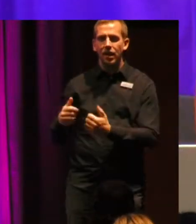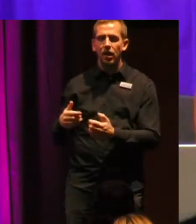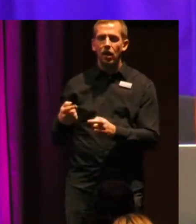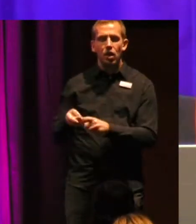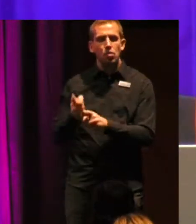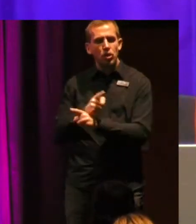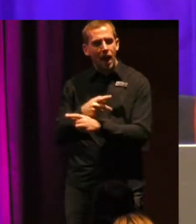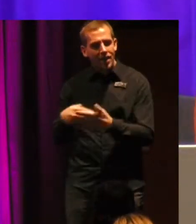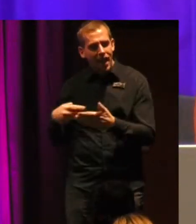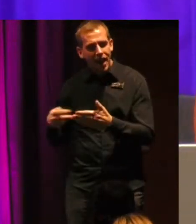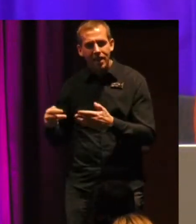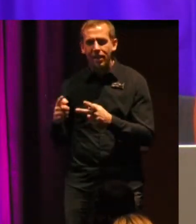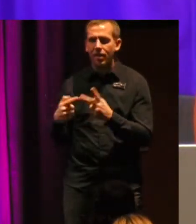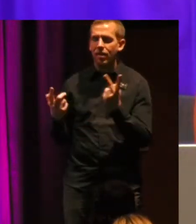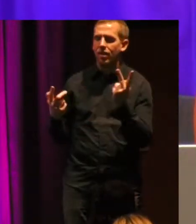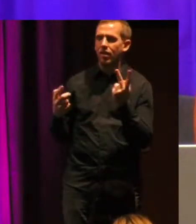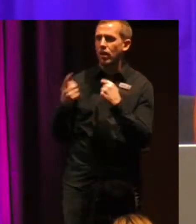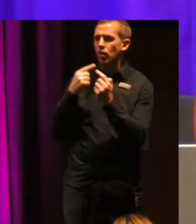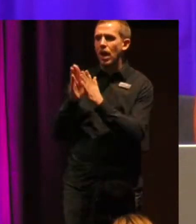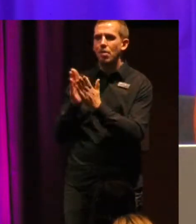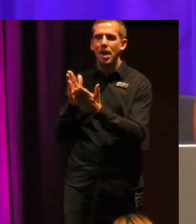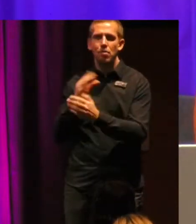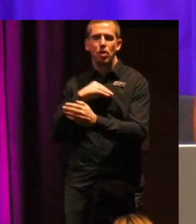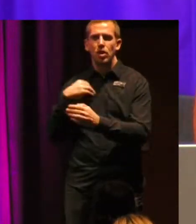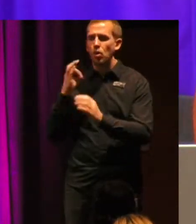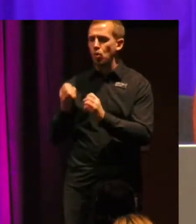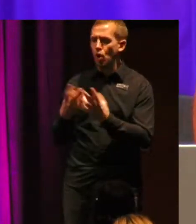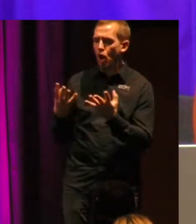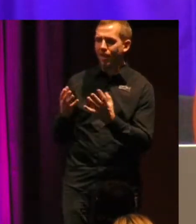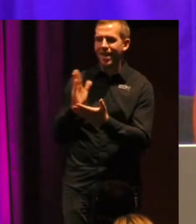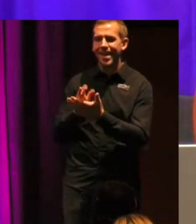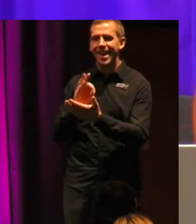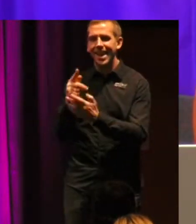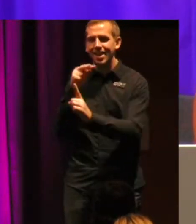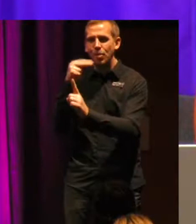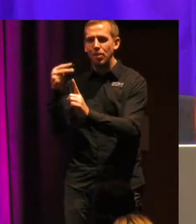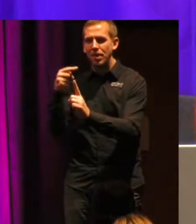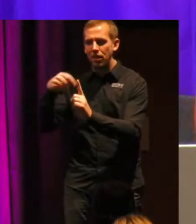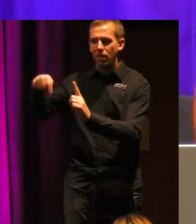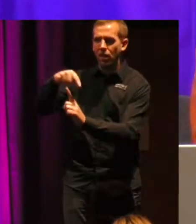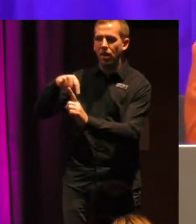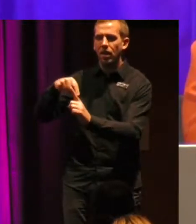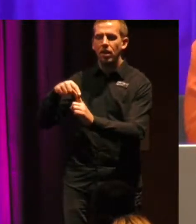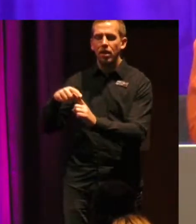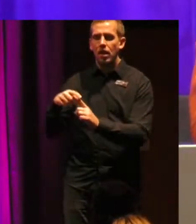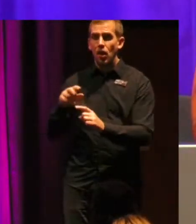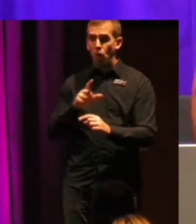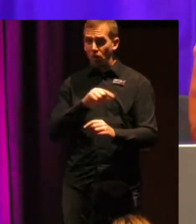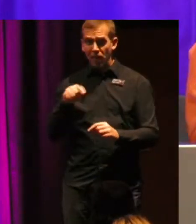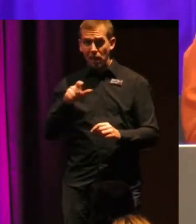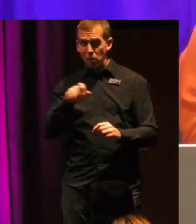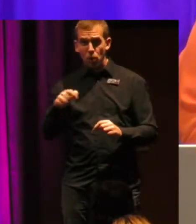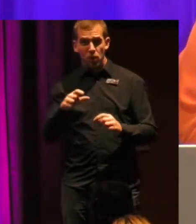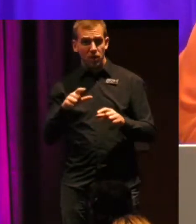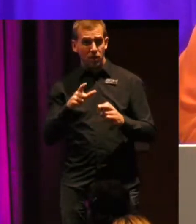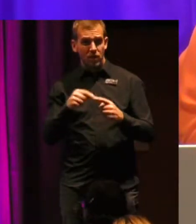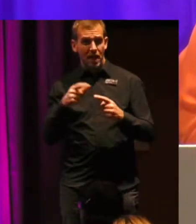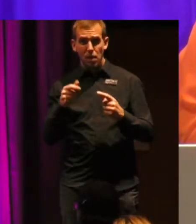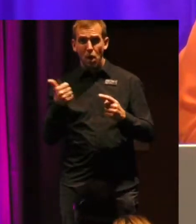governments to make sure that they're being provided security. We've also had people just decide they're going to step out of the public